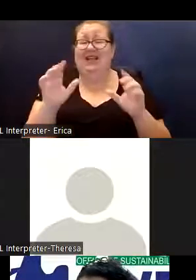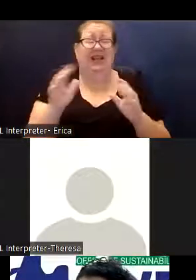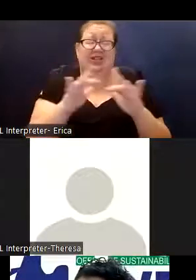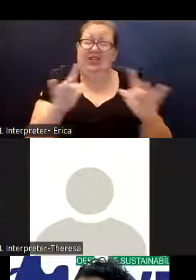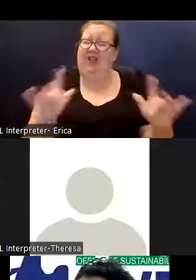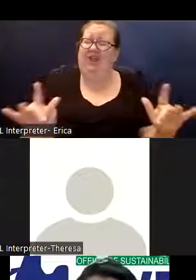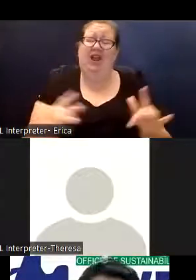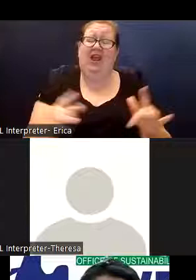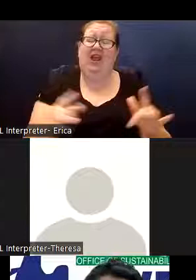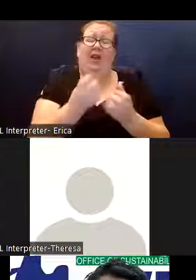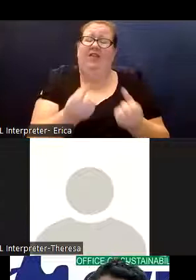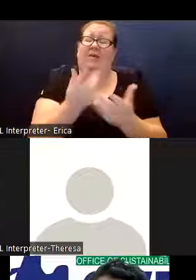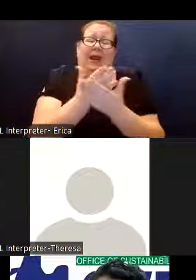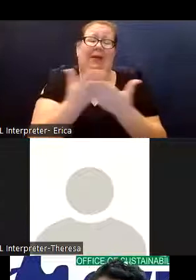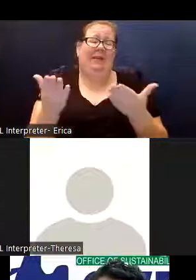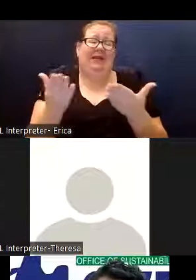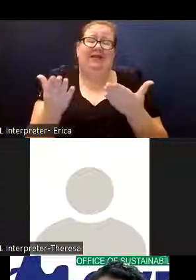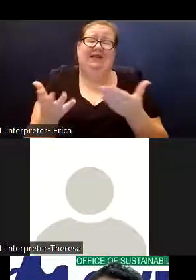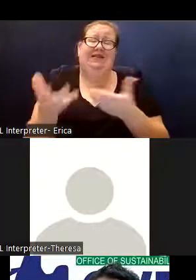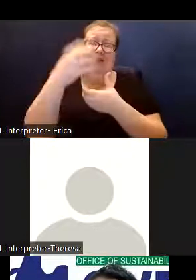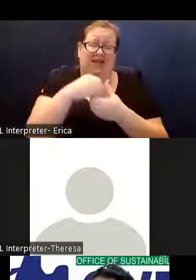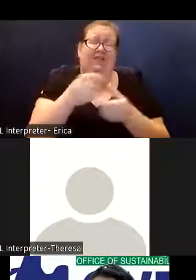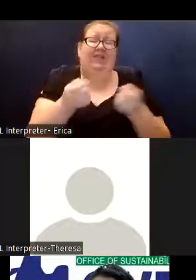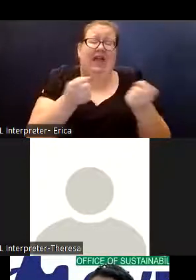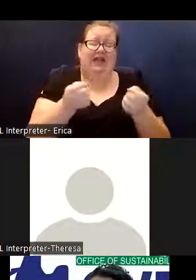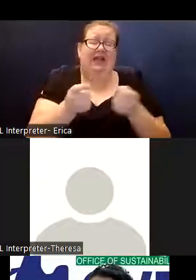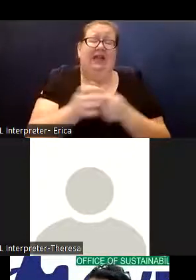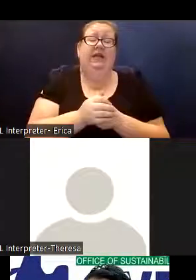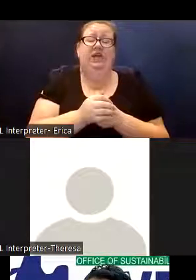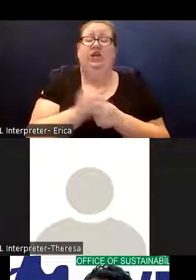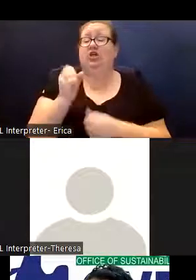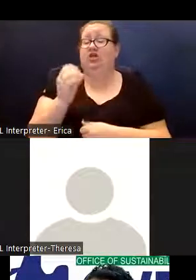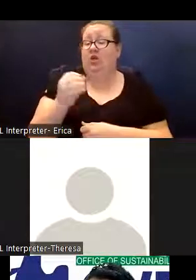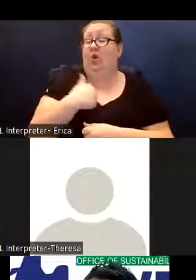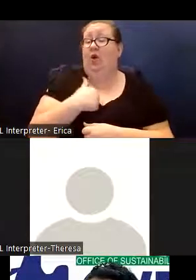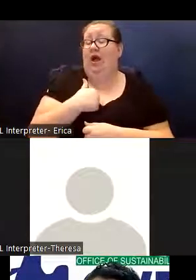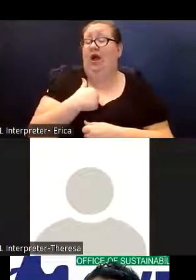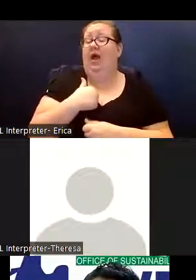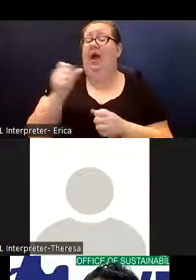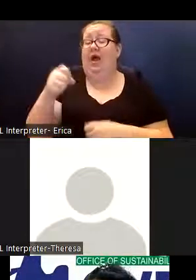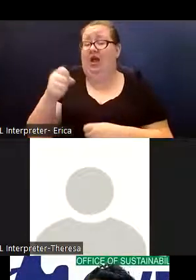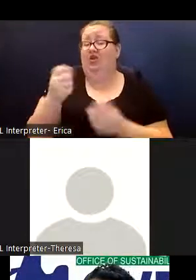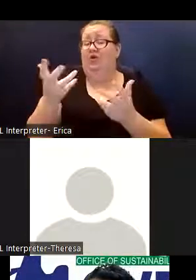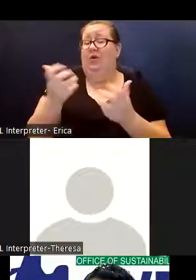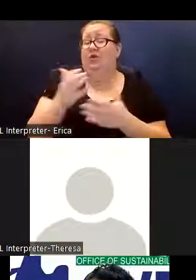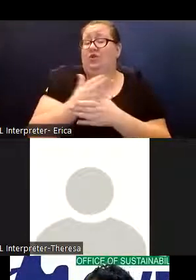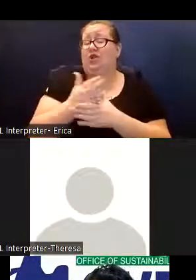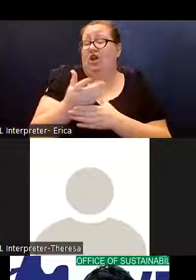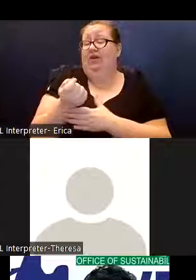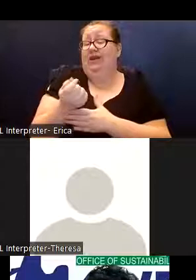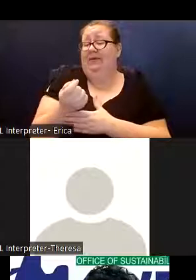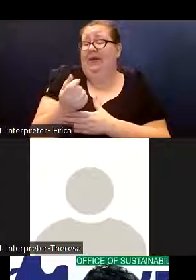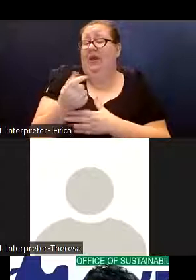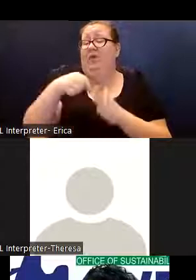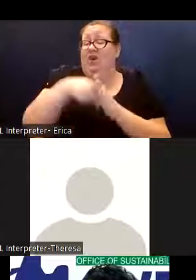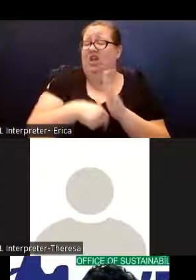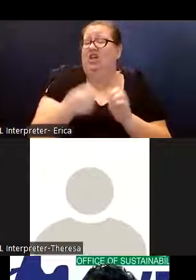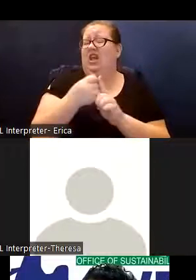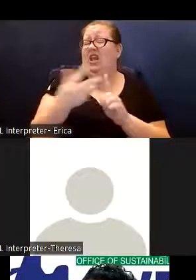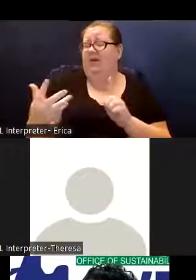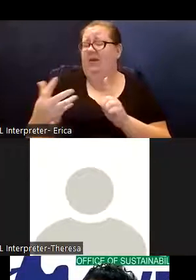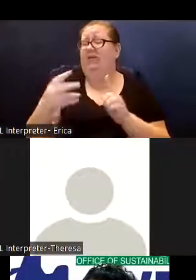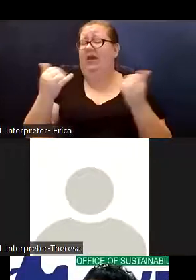that our master plan is handling. So I do want to share a little bit. We're going to go into more detail on this